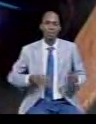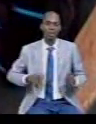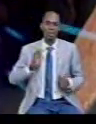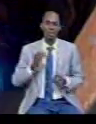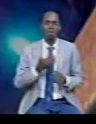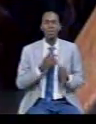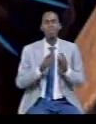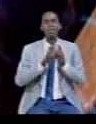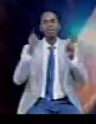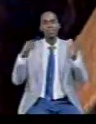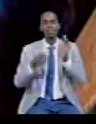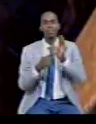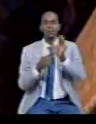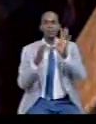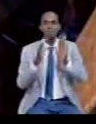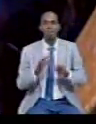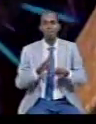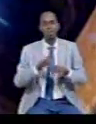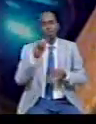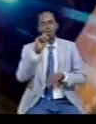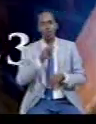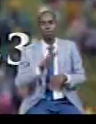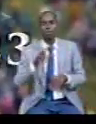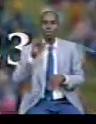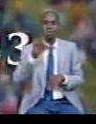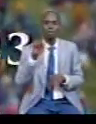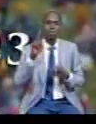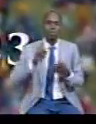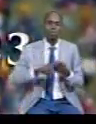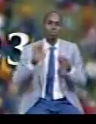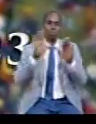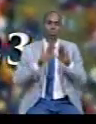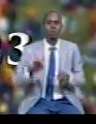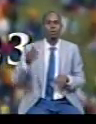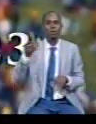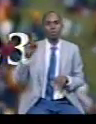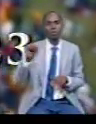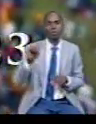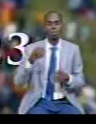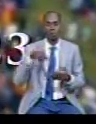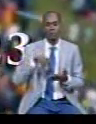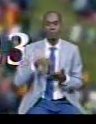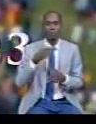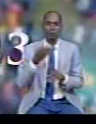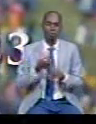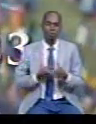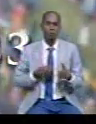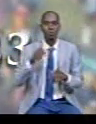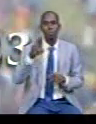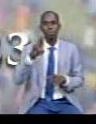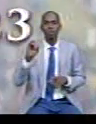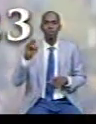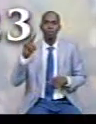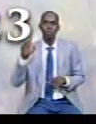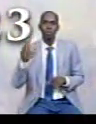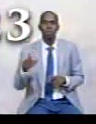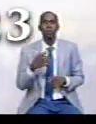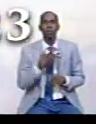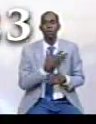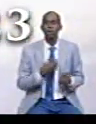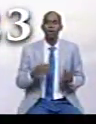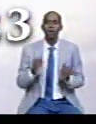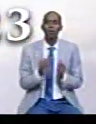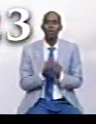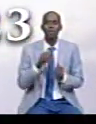May 11 to Sunday, May 14. 2023 with a special evening family revival on the 13th and climax